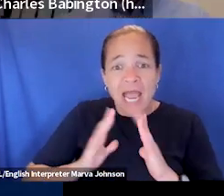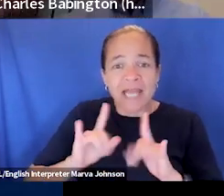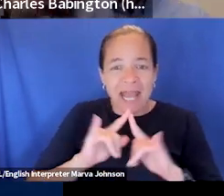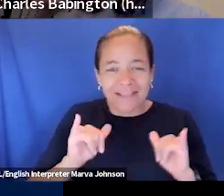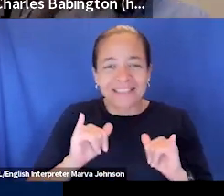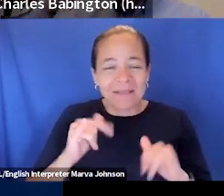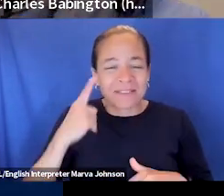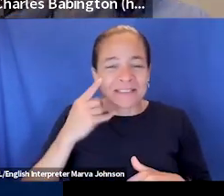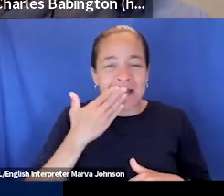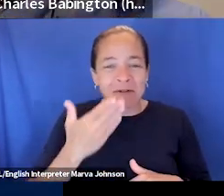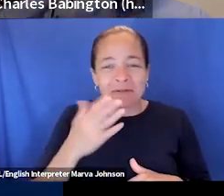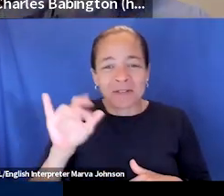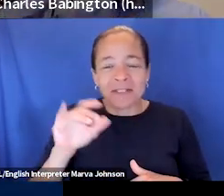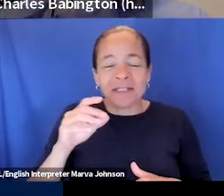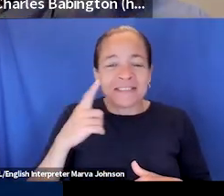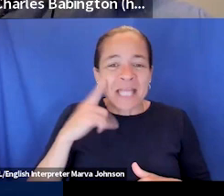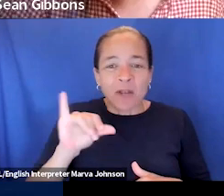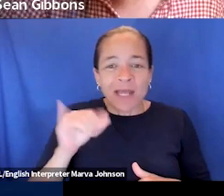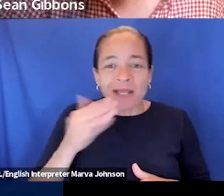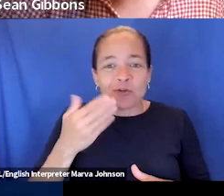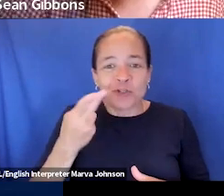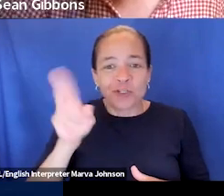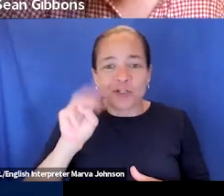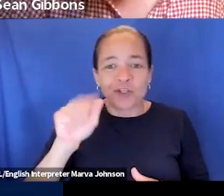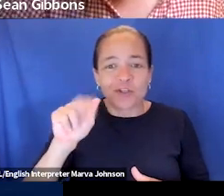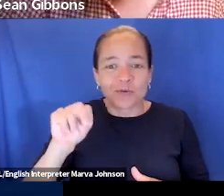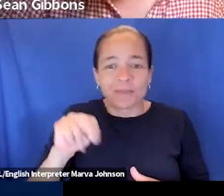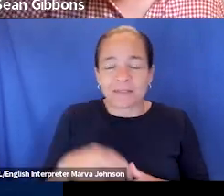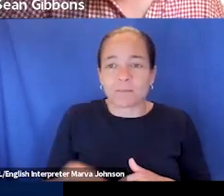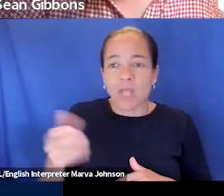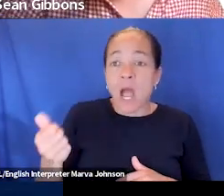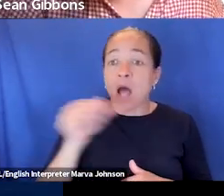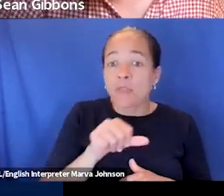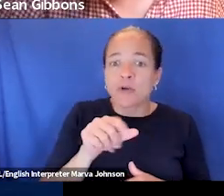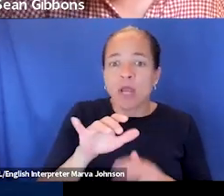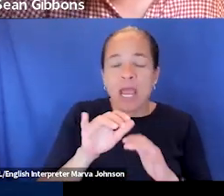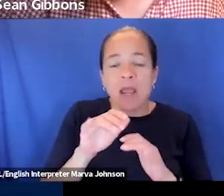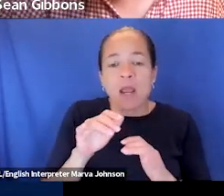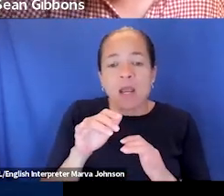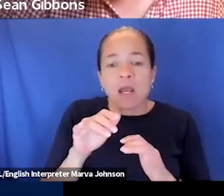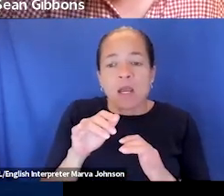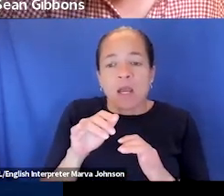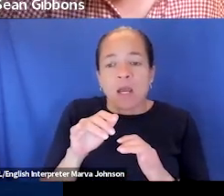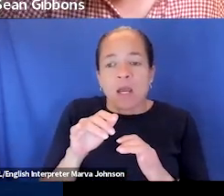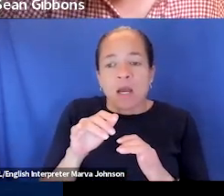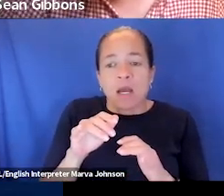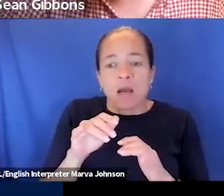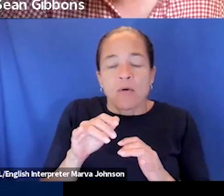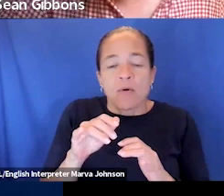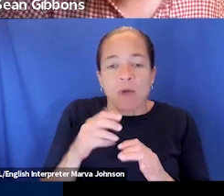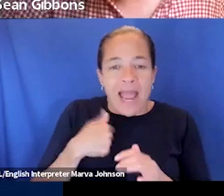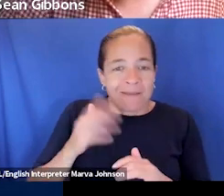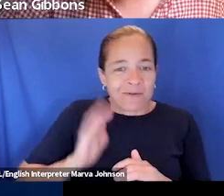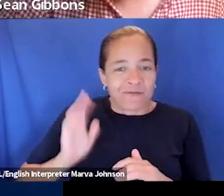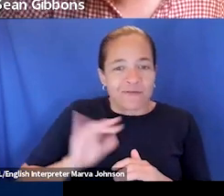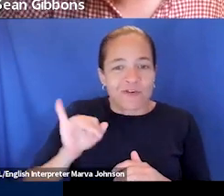Exactly. Let's see, another one here. Allison asks, how do you overcome resistance to clear, plain language? I'm a former journalist who